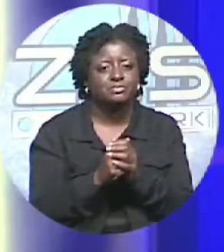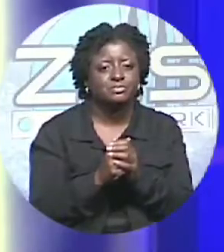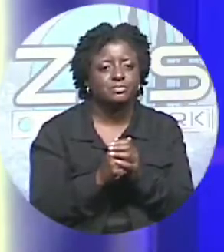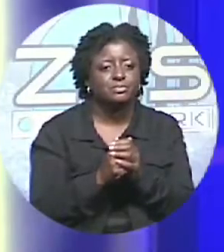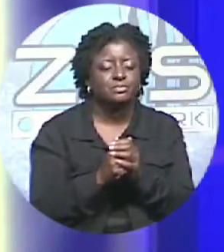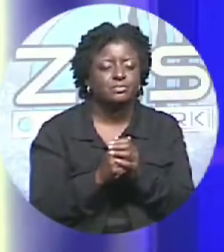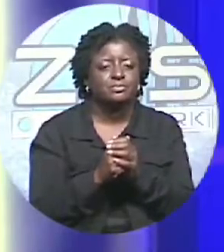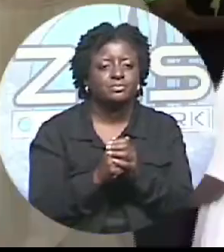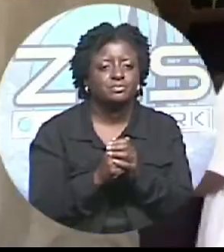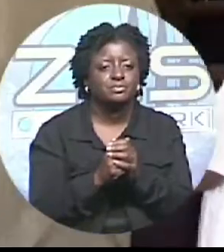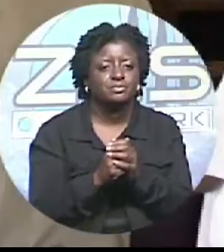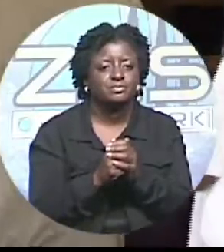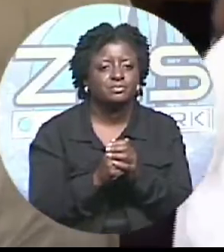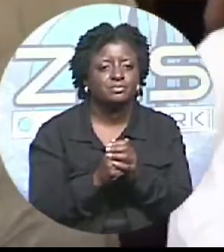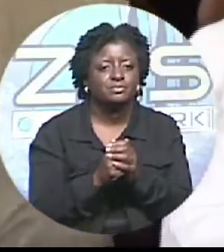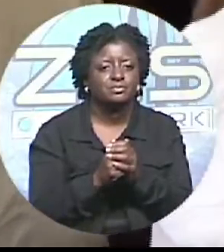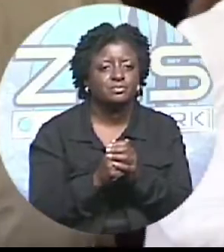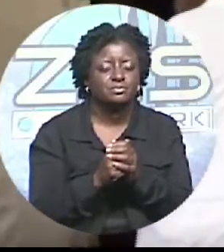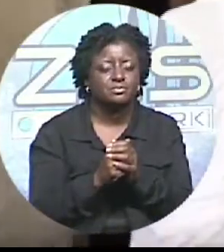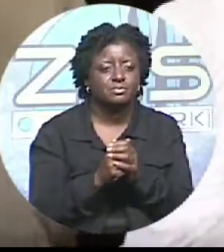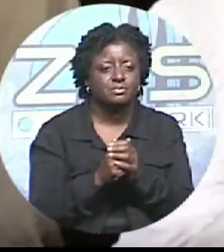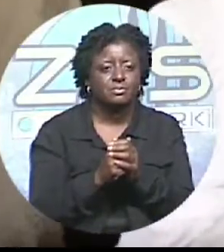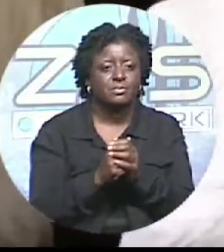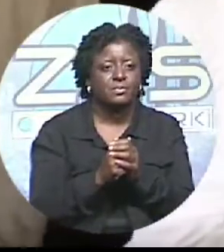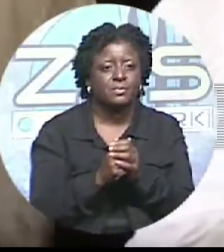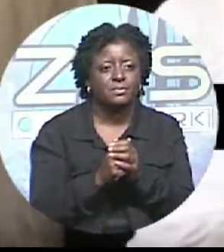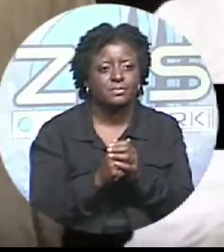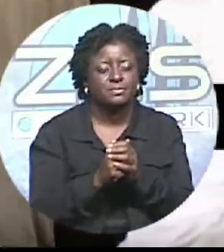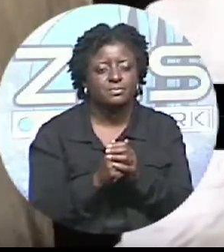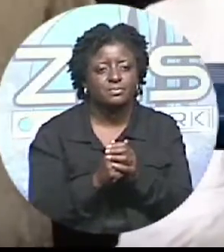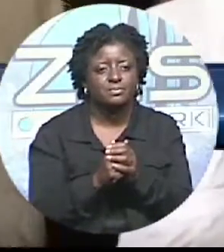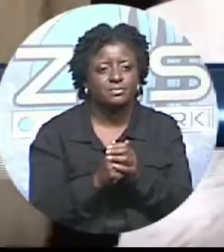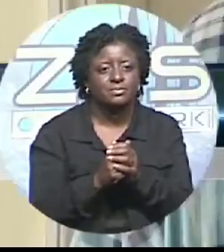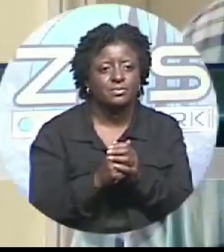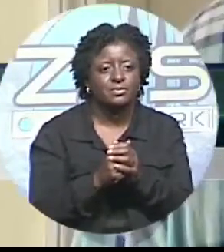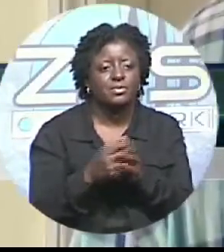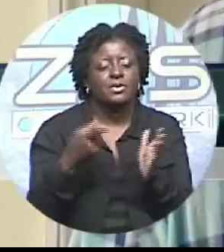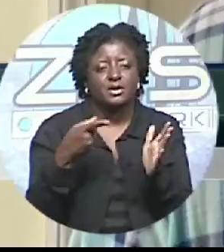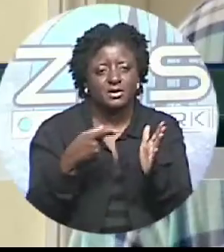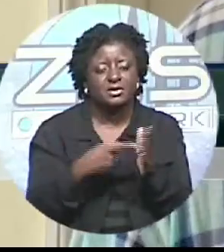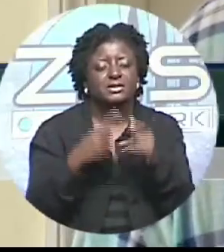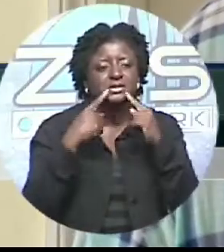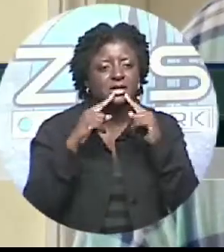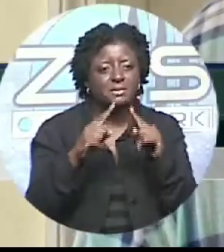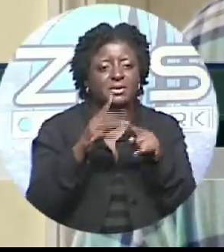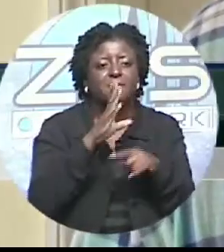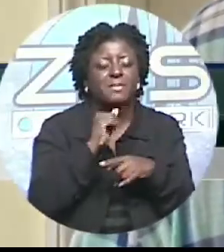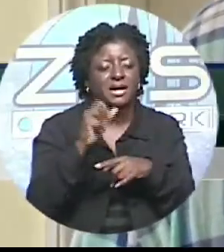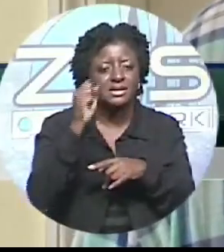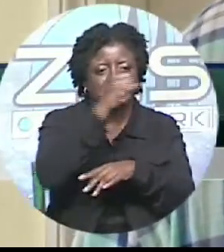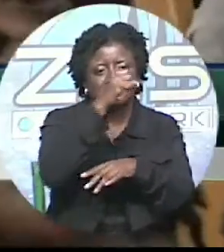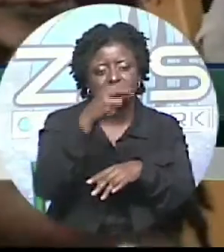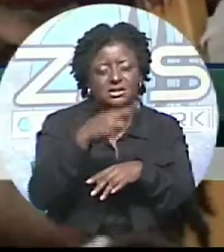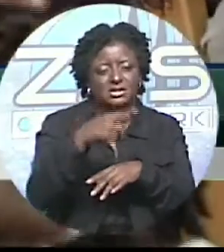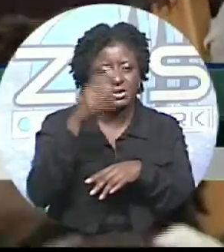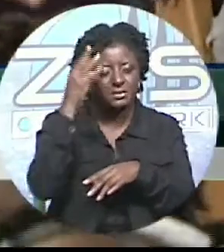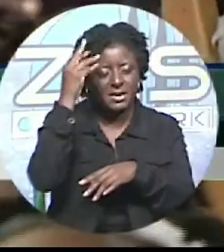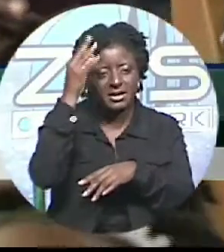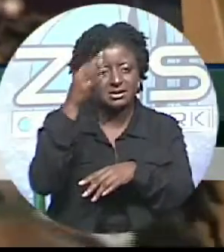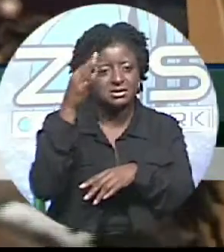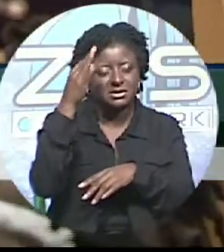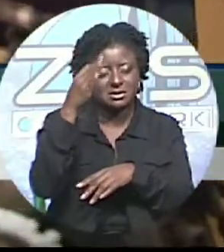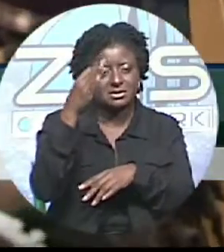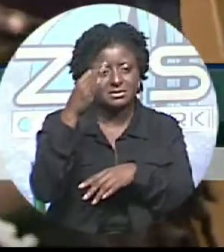lives. If a picture truly speaks a thousand words, then this statement by senior pastor of Mount Pleasant Green